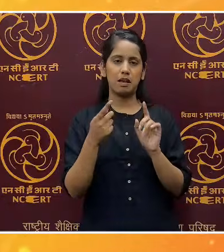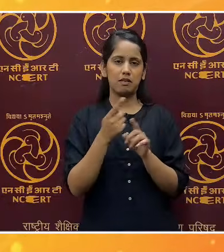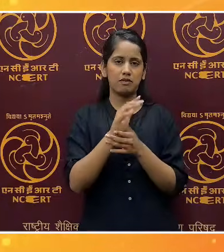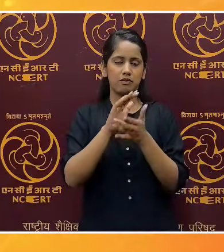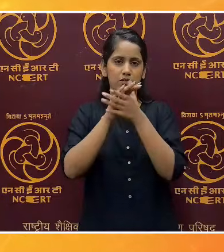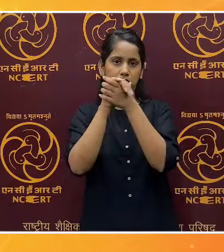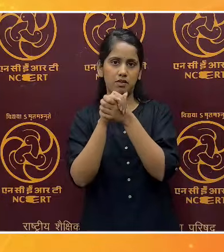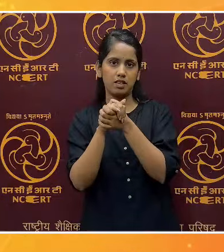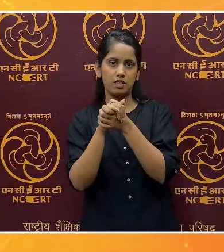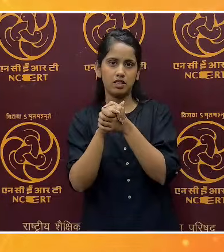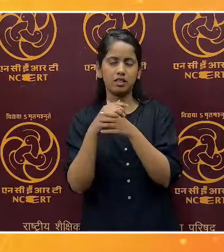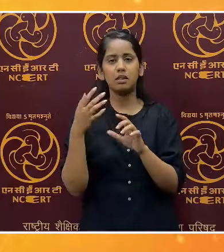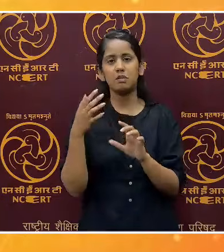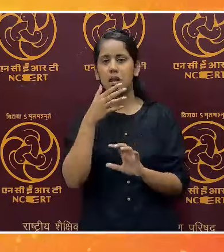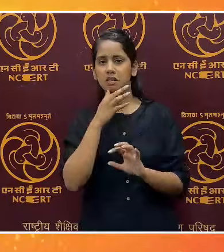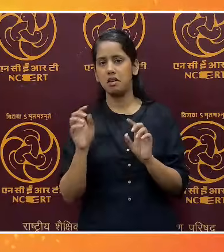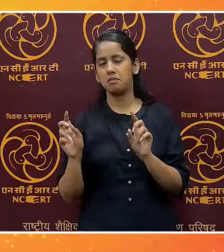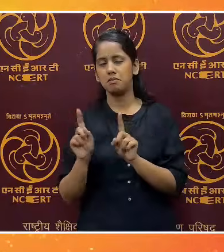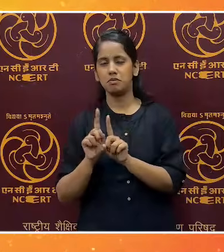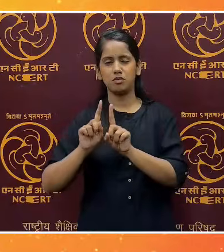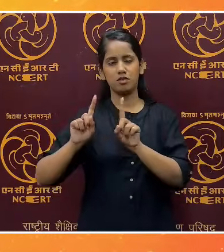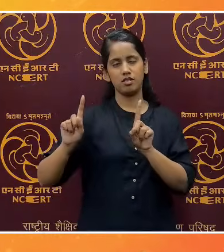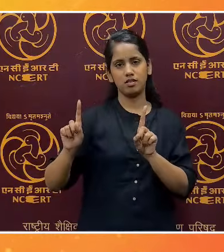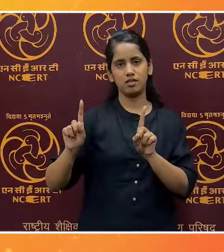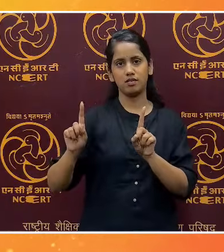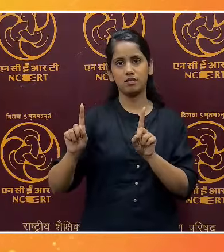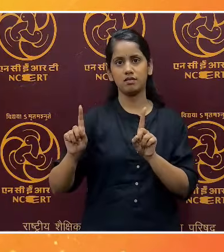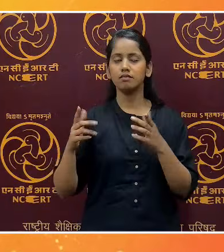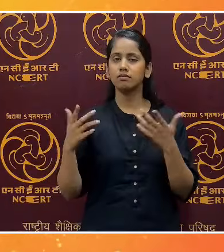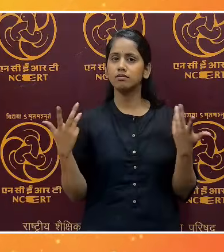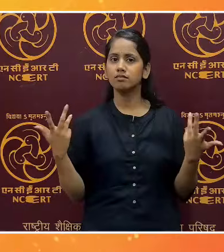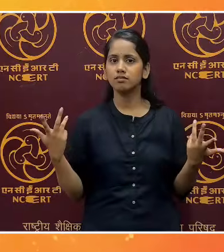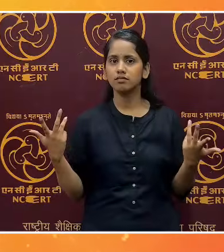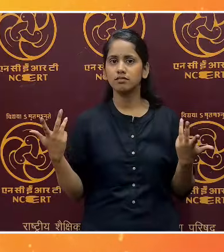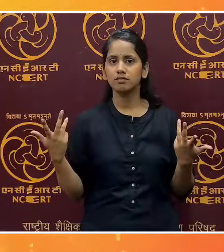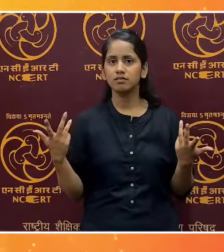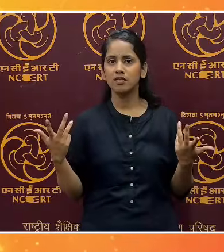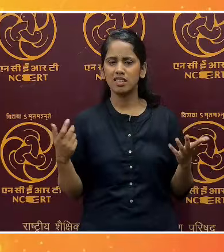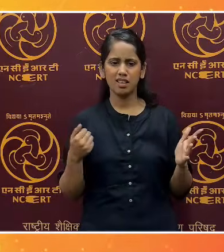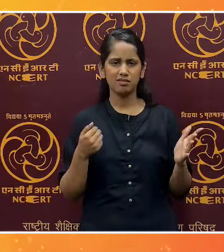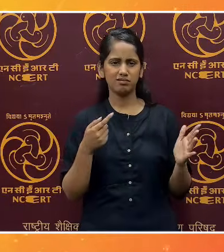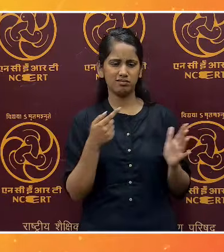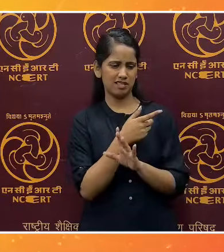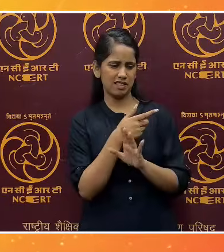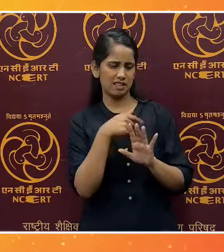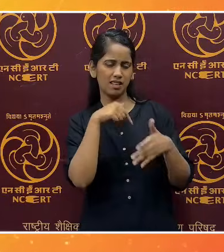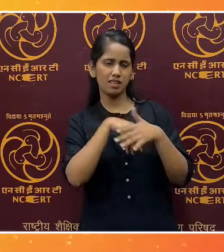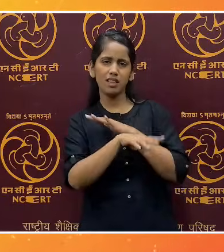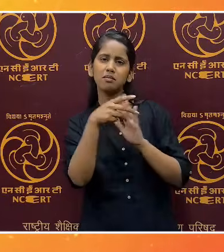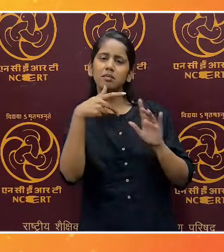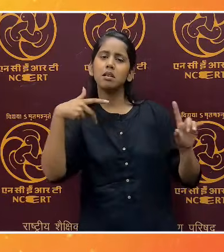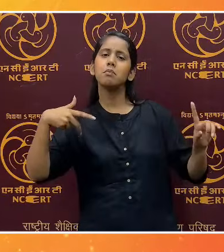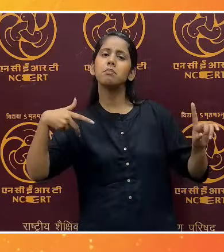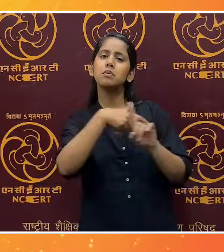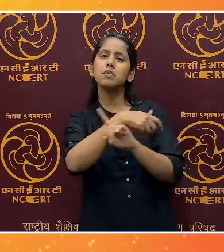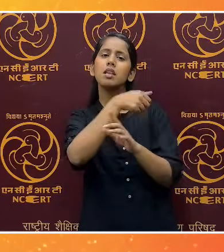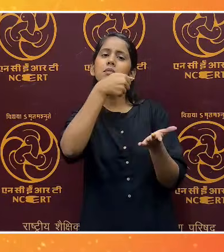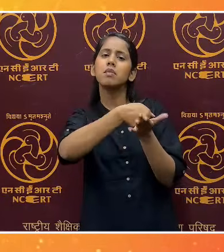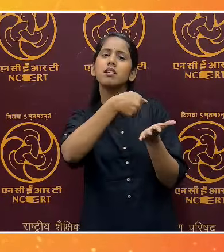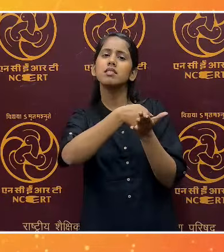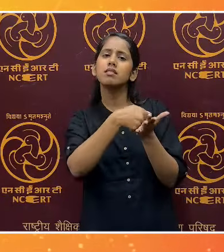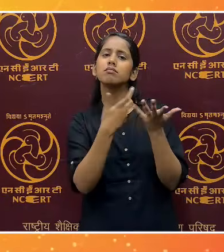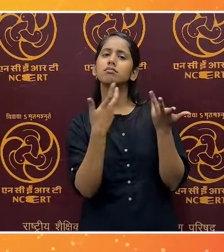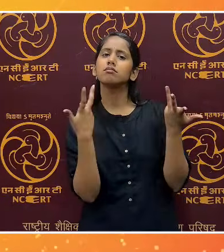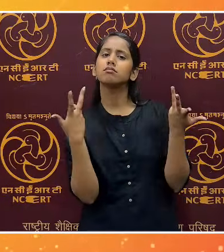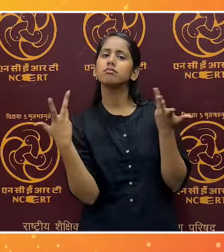friend, is rather unwise. I am..." So, ma'am, what is the basic reason behind creating the animation? It has been a stupendous video,